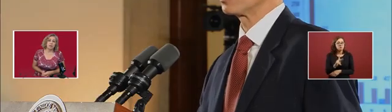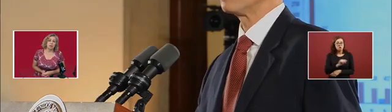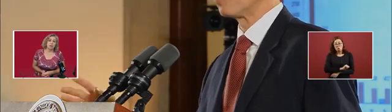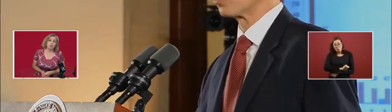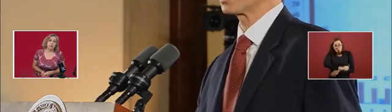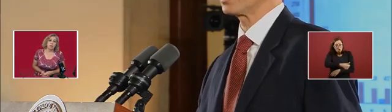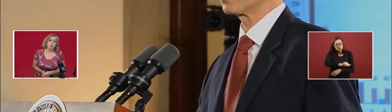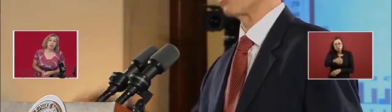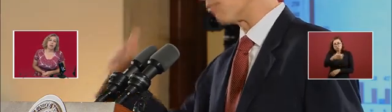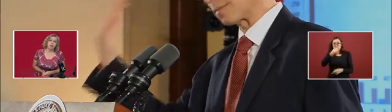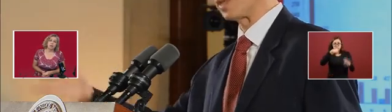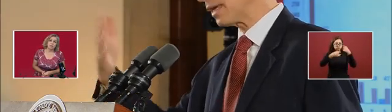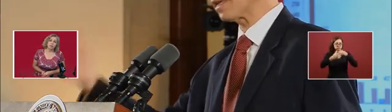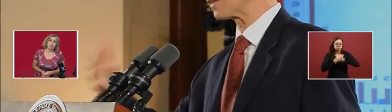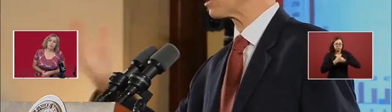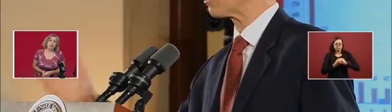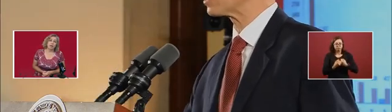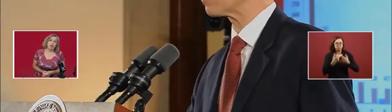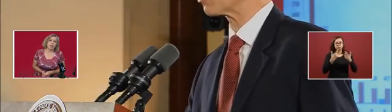use the fever,